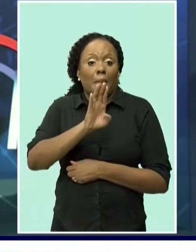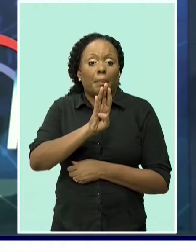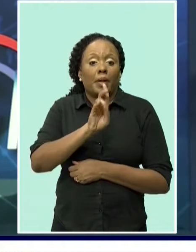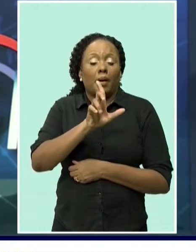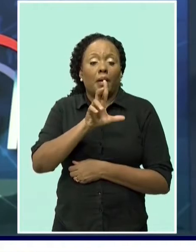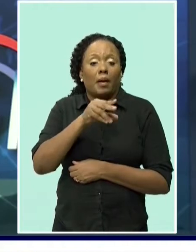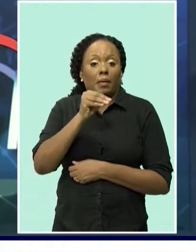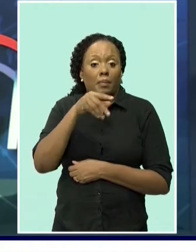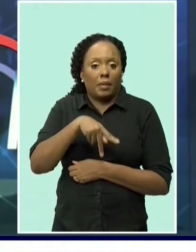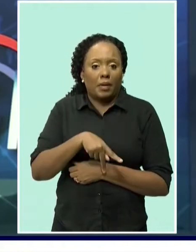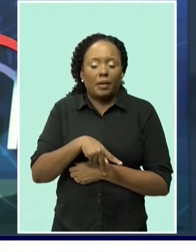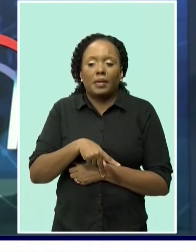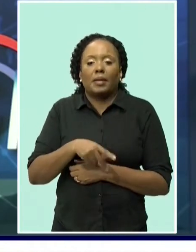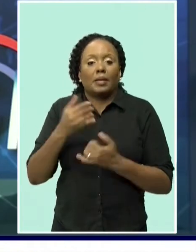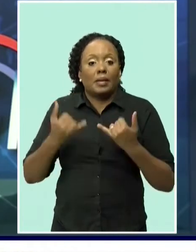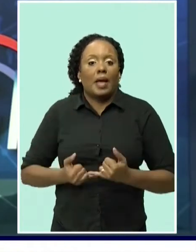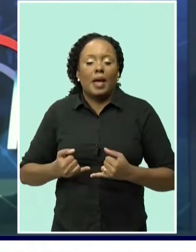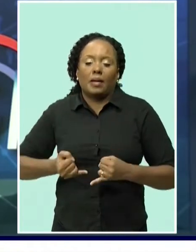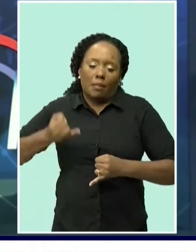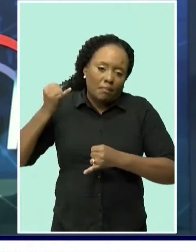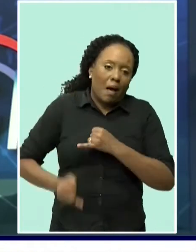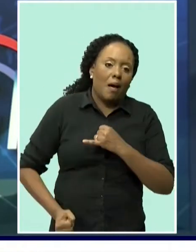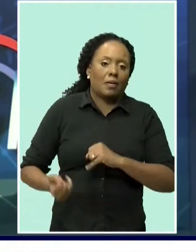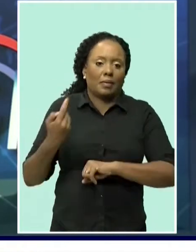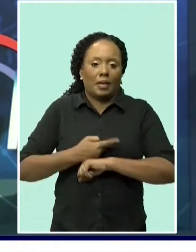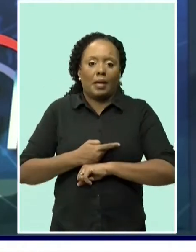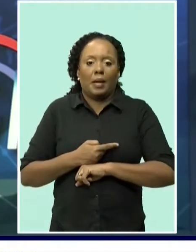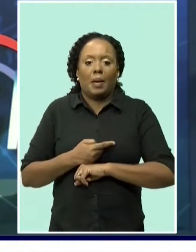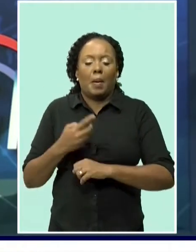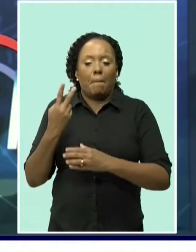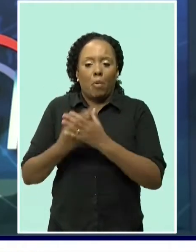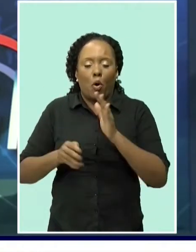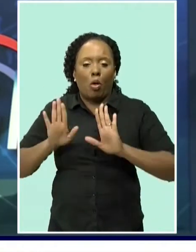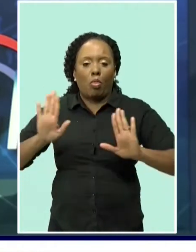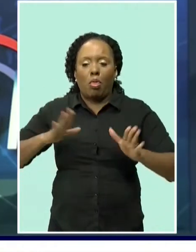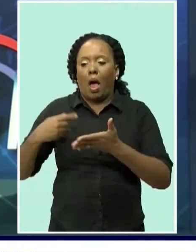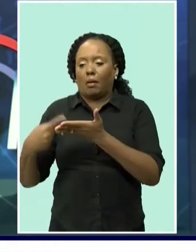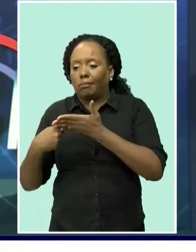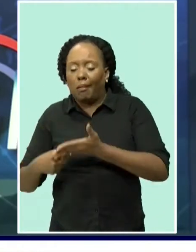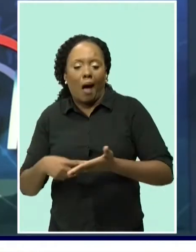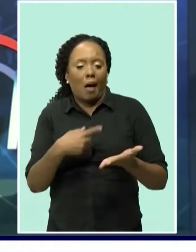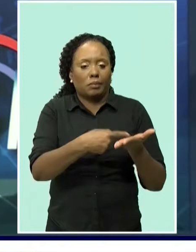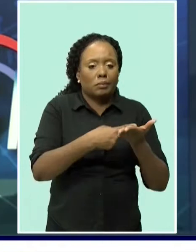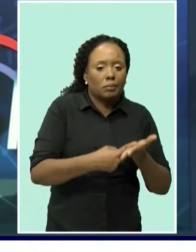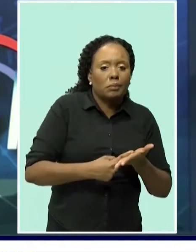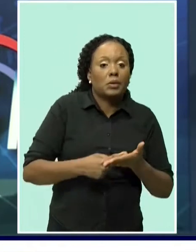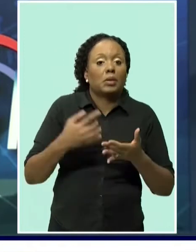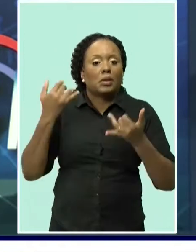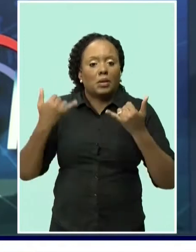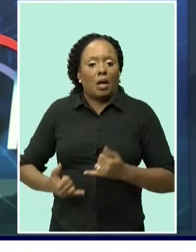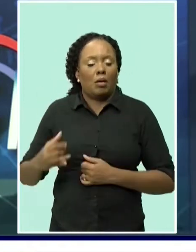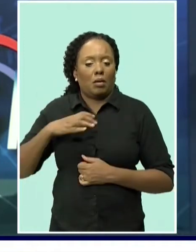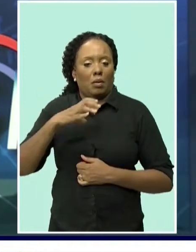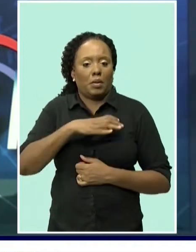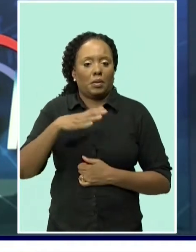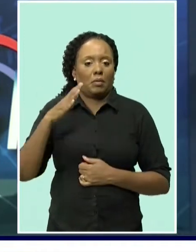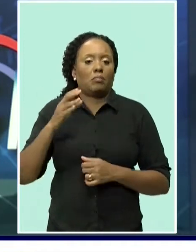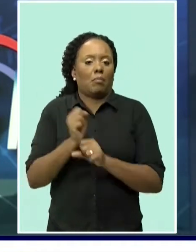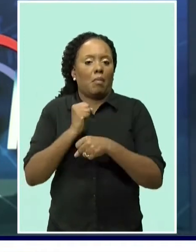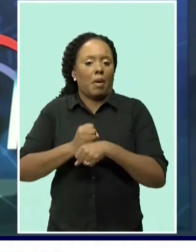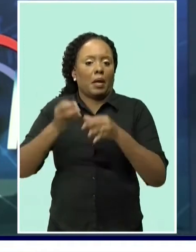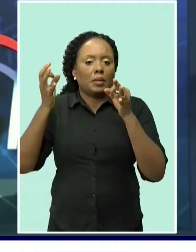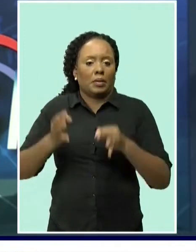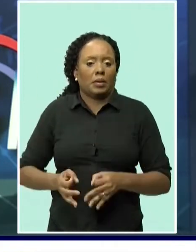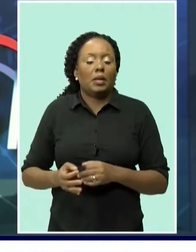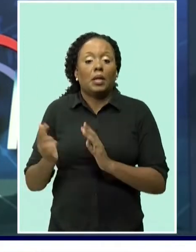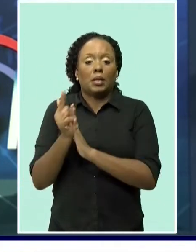to an end today. Closing arguments from both sides were heard, and now it's up to the Commission to make a decision on the matter. Lead counsel for the